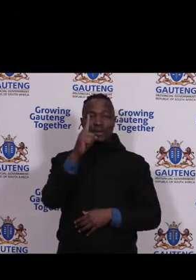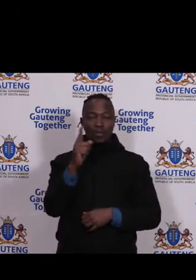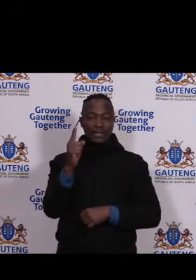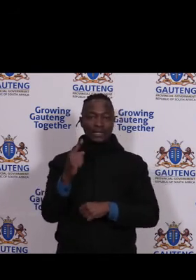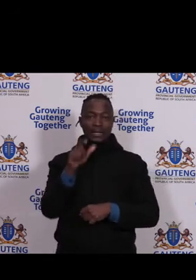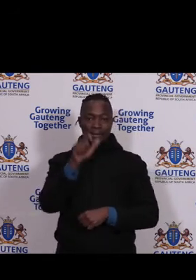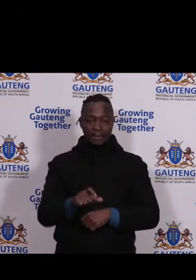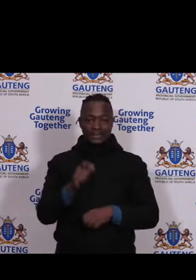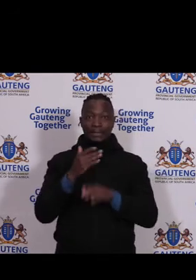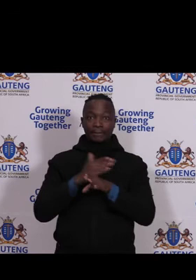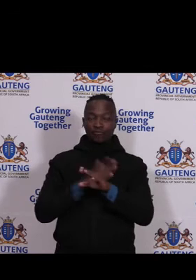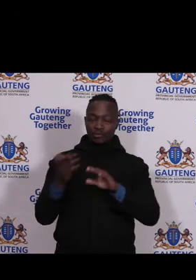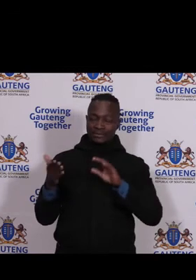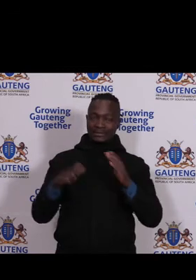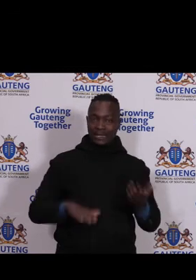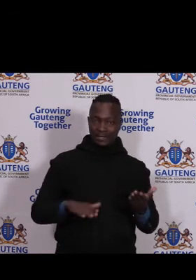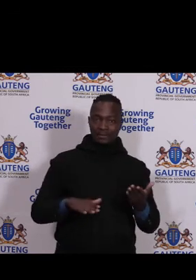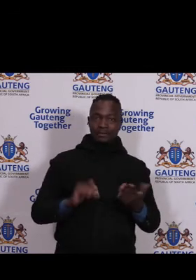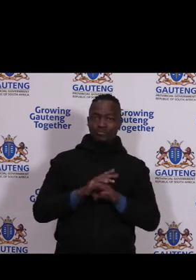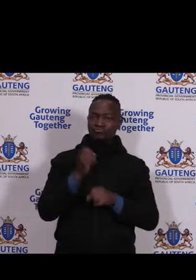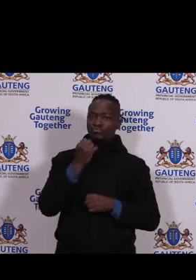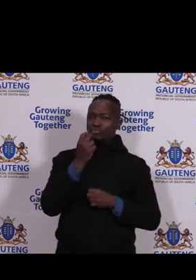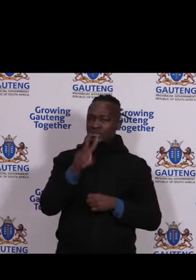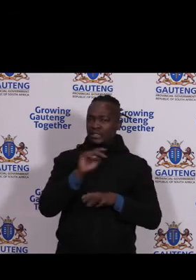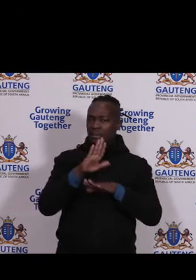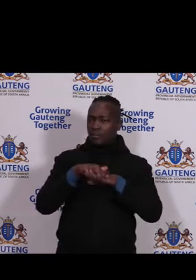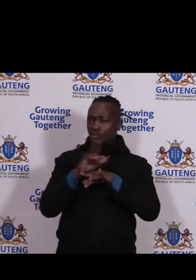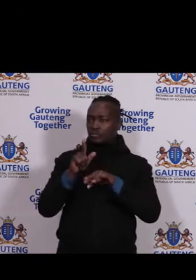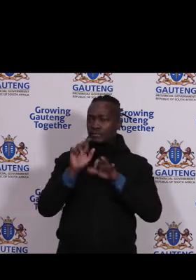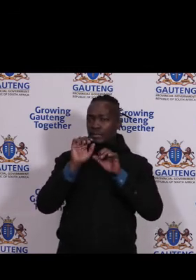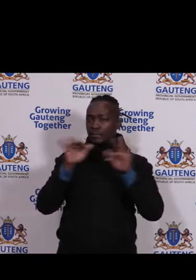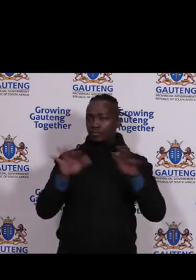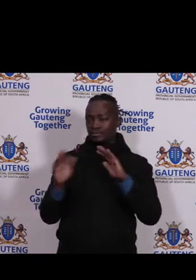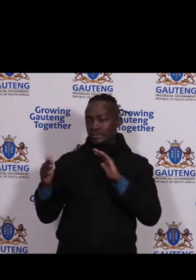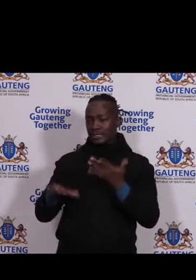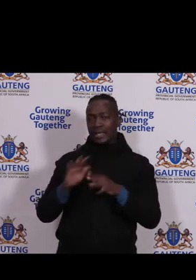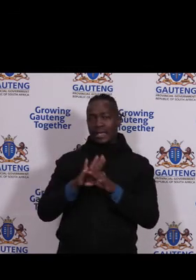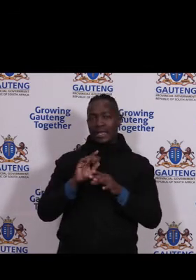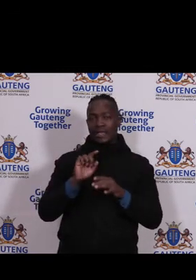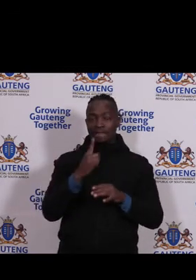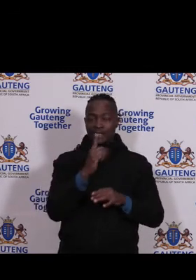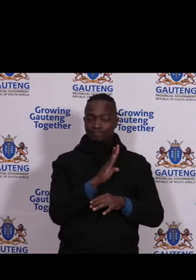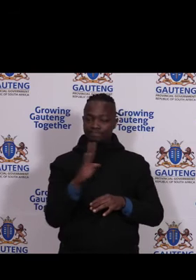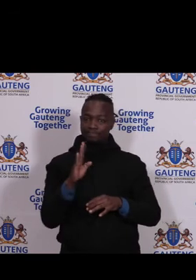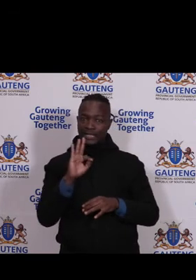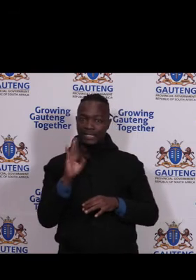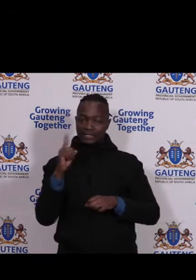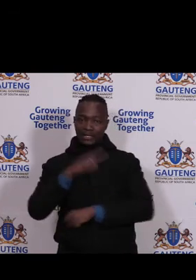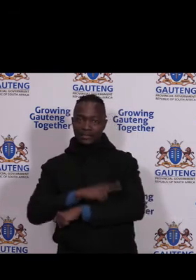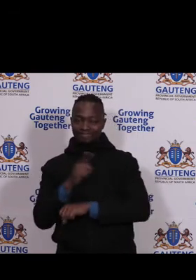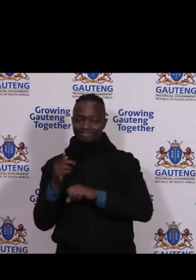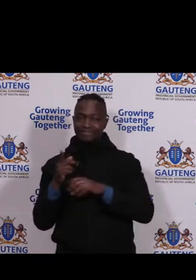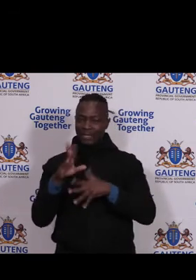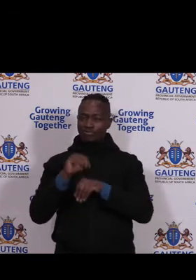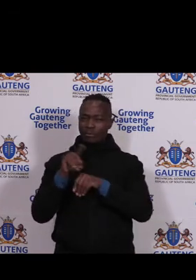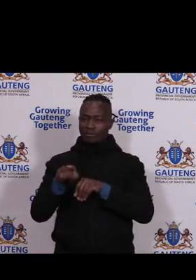they pass on. And you will see the majority of the patients are between first and 3 days. And this is where the problem